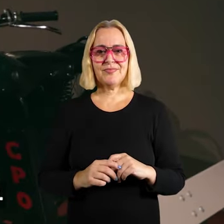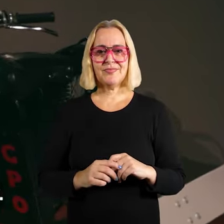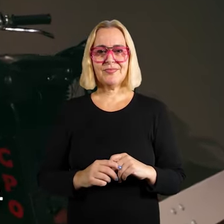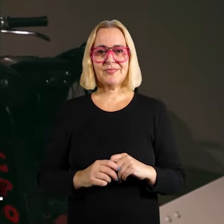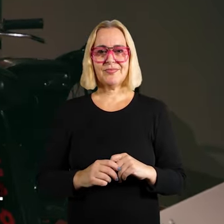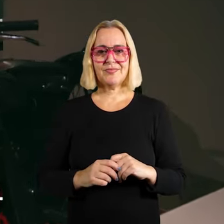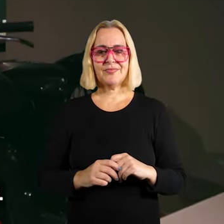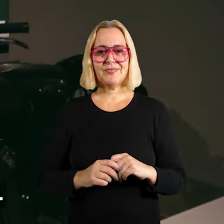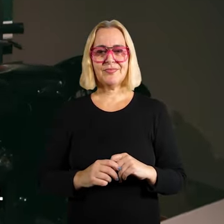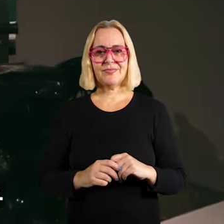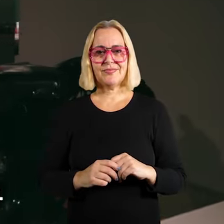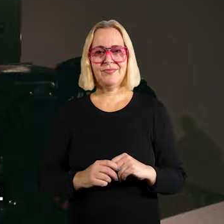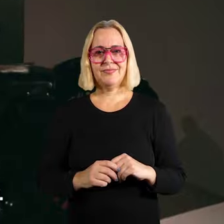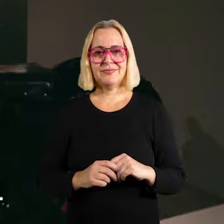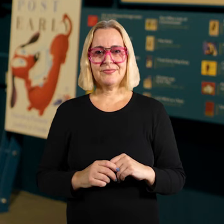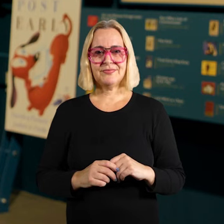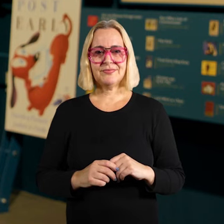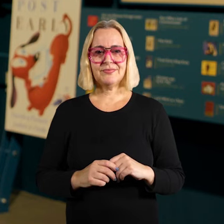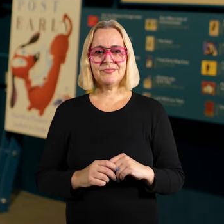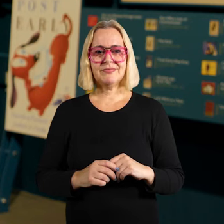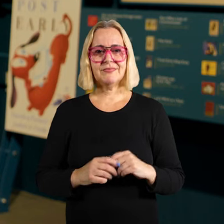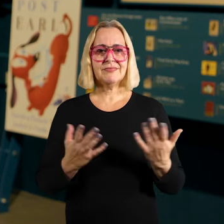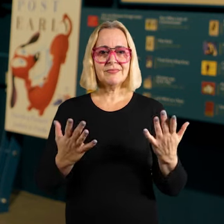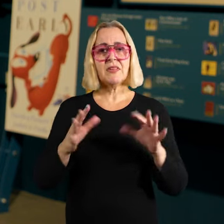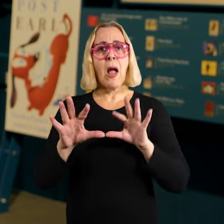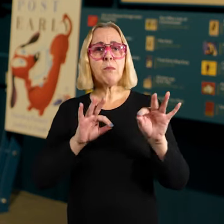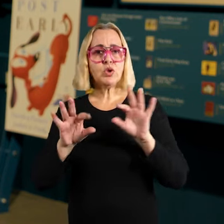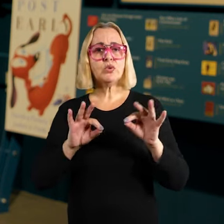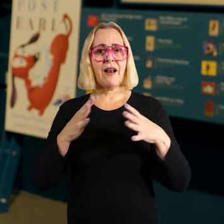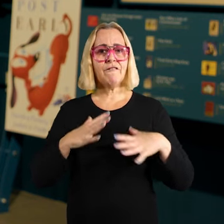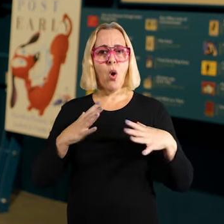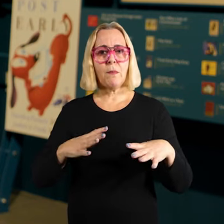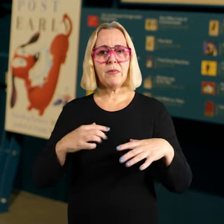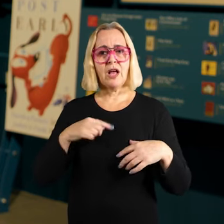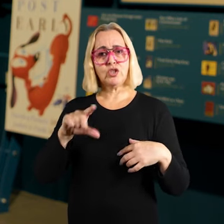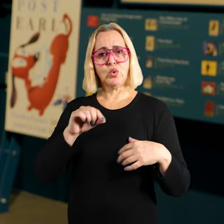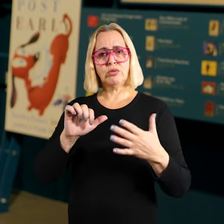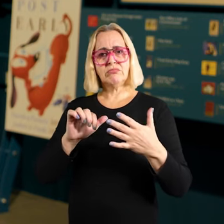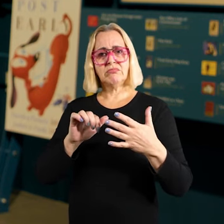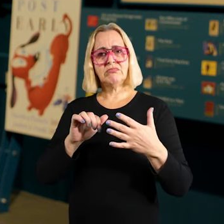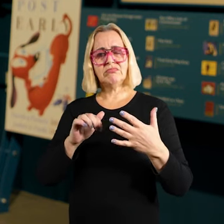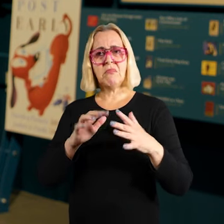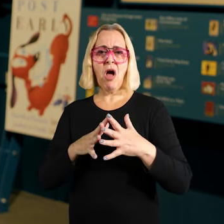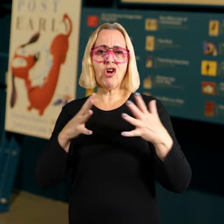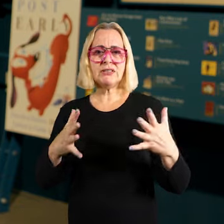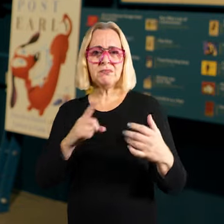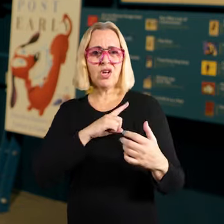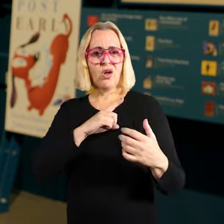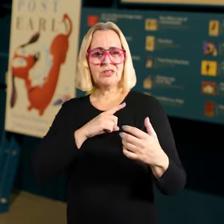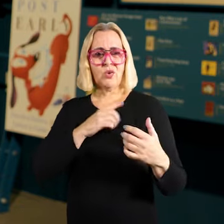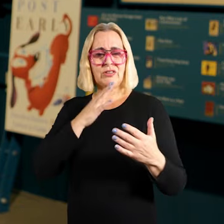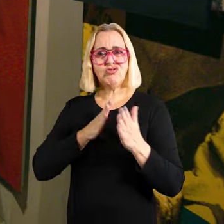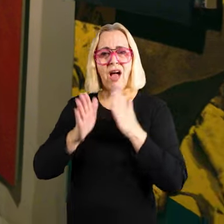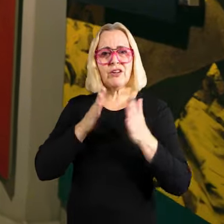Mail, you're working for the Queen, you might say. Although it's optional to wear a uniform, but I choose to wear it majority